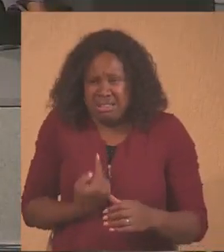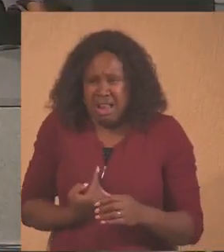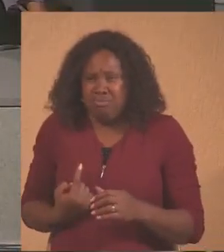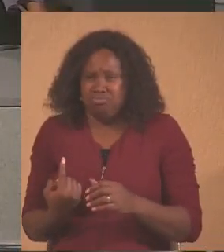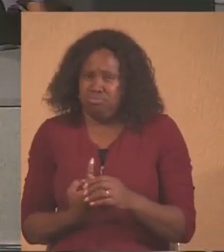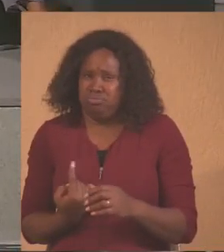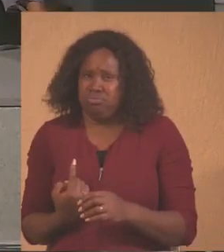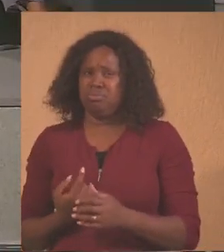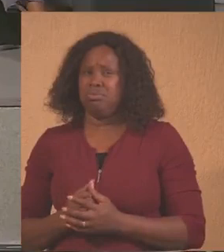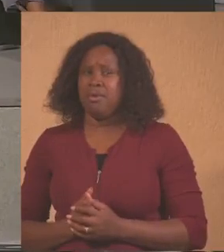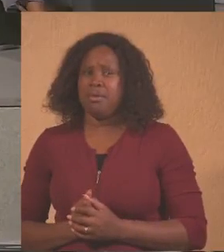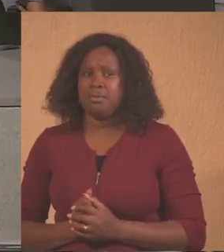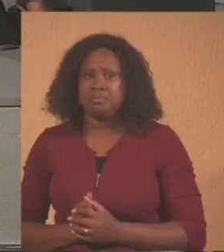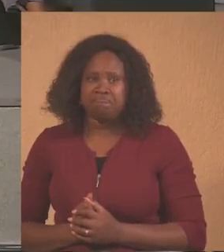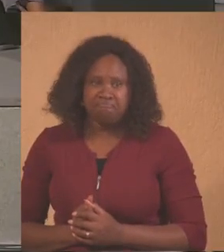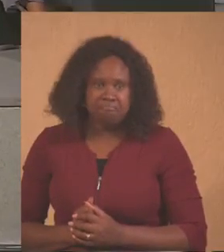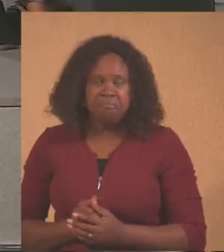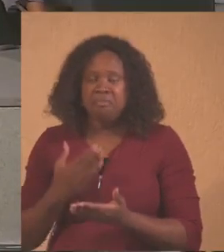Thank you, DM, for the question.